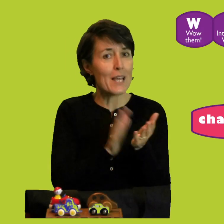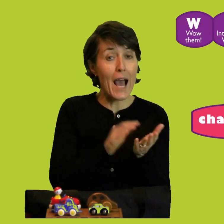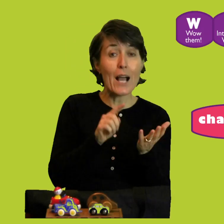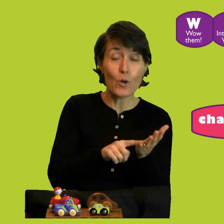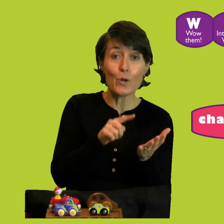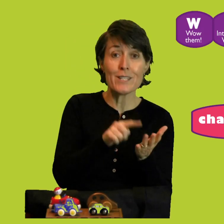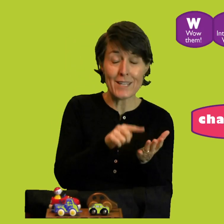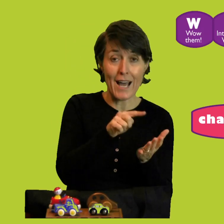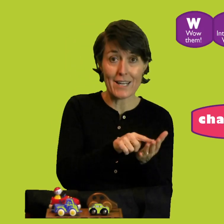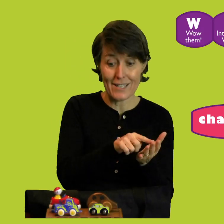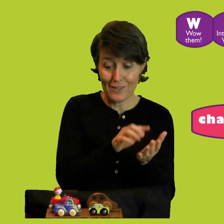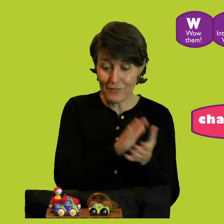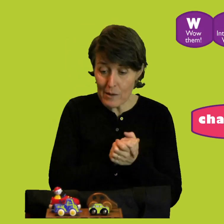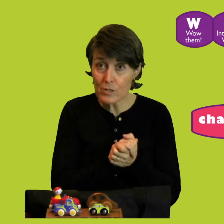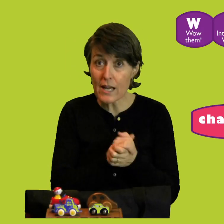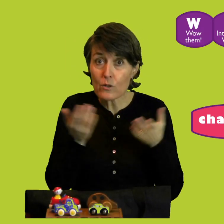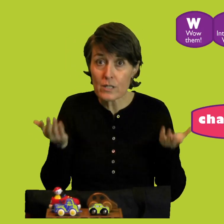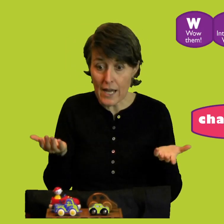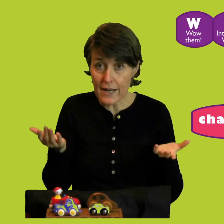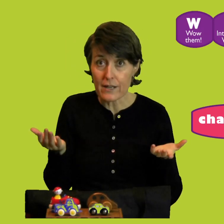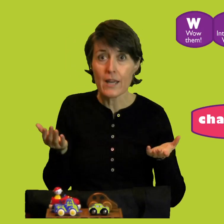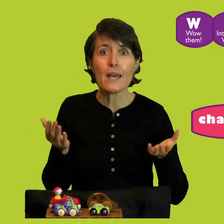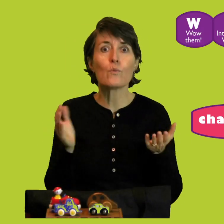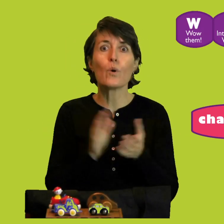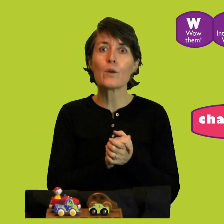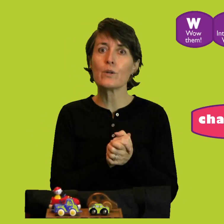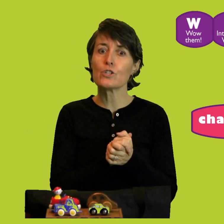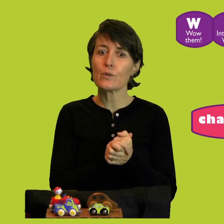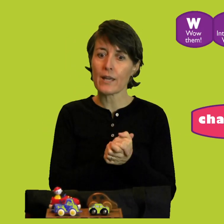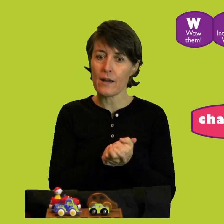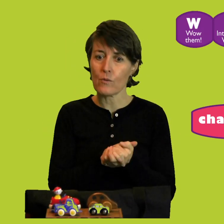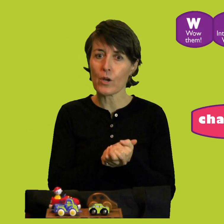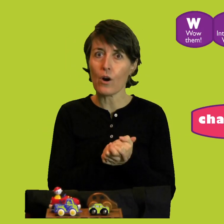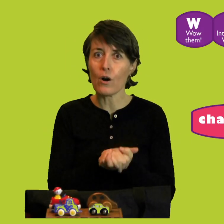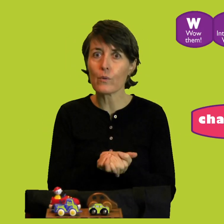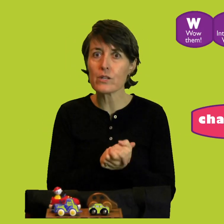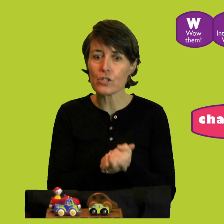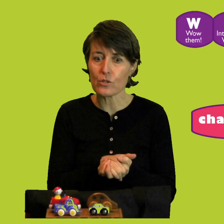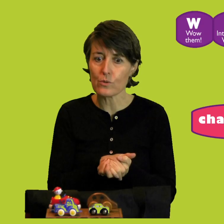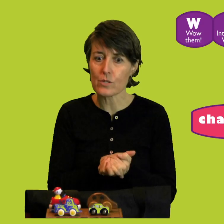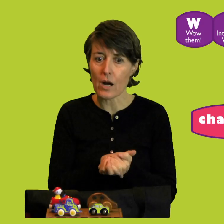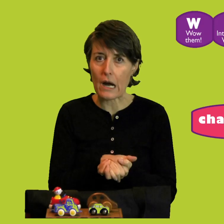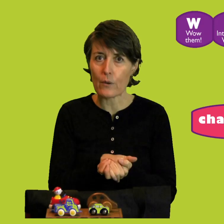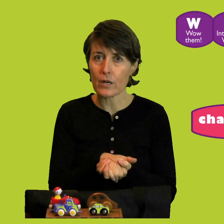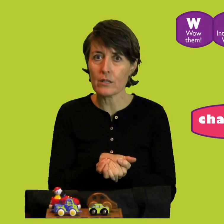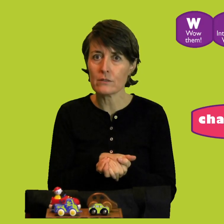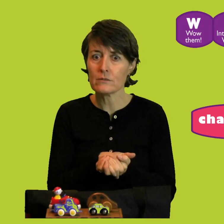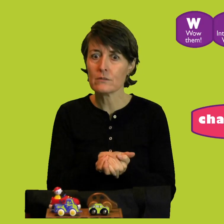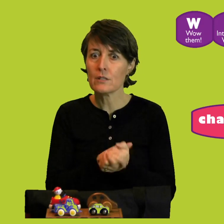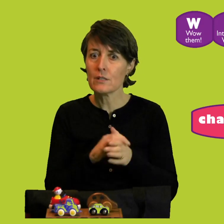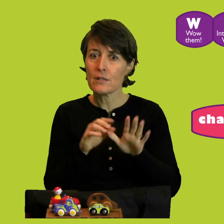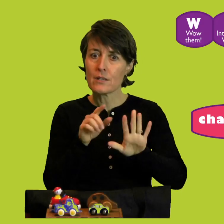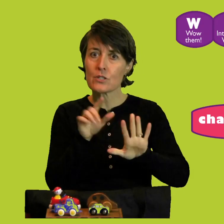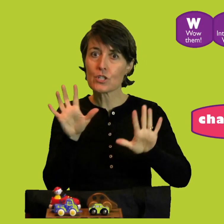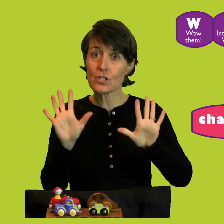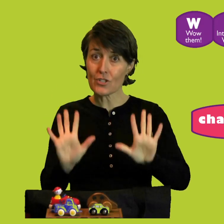vamos a contar. Vamos a contar. And what do we do to count? We always use our